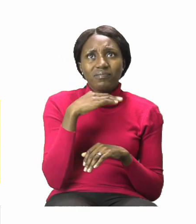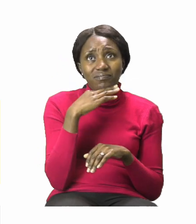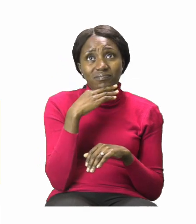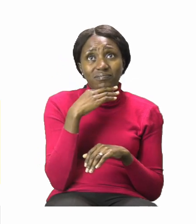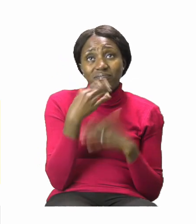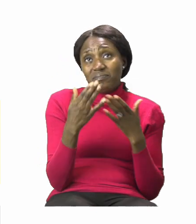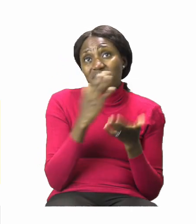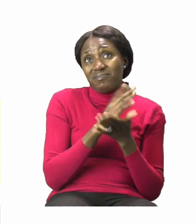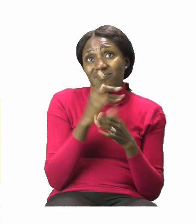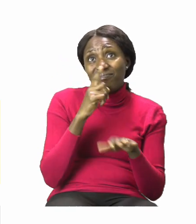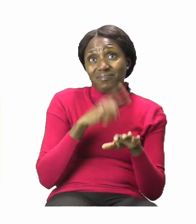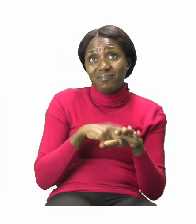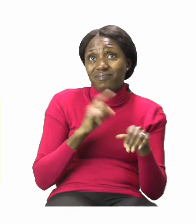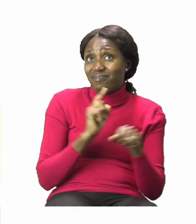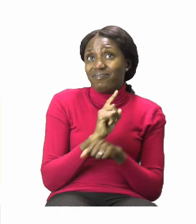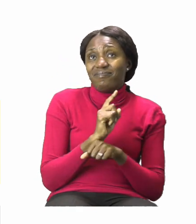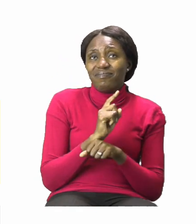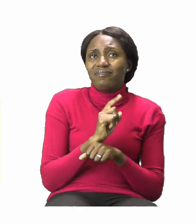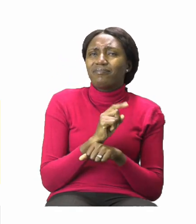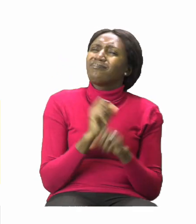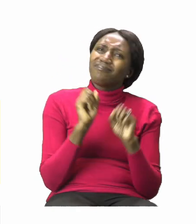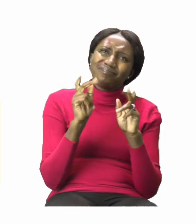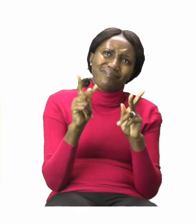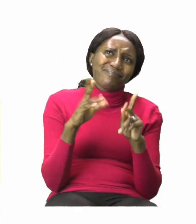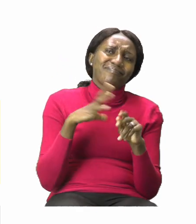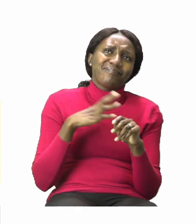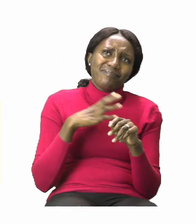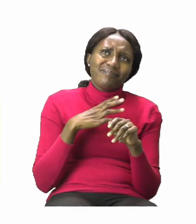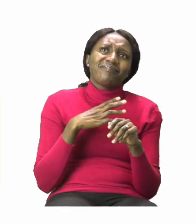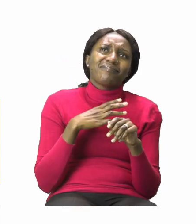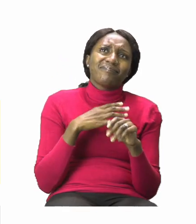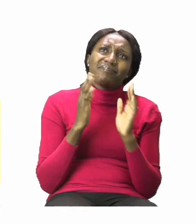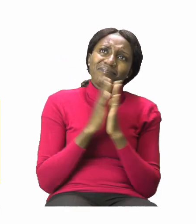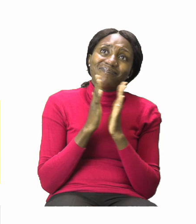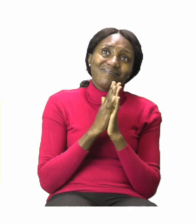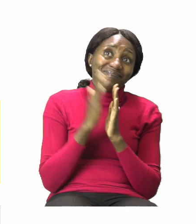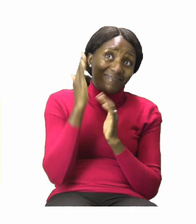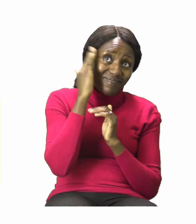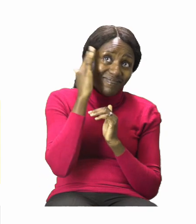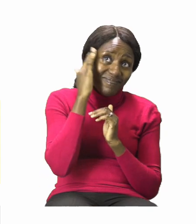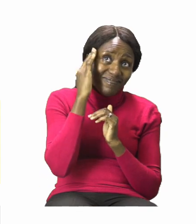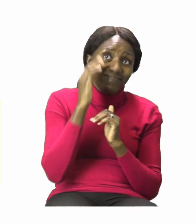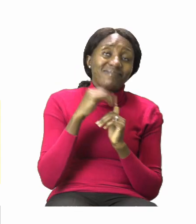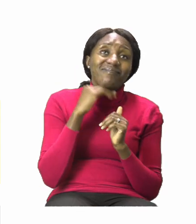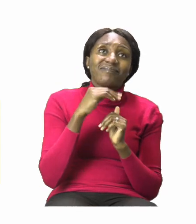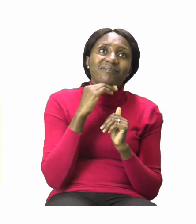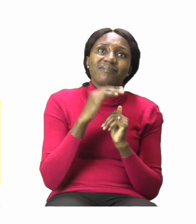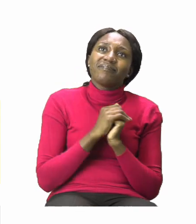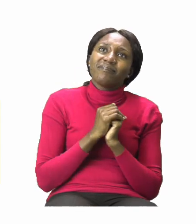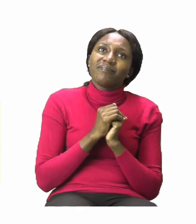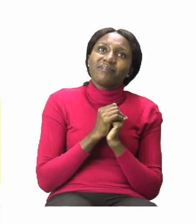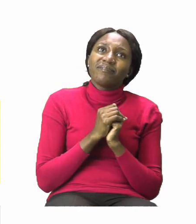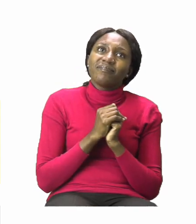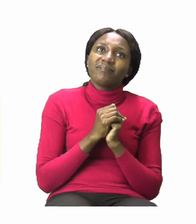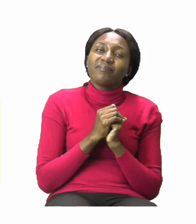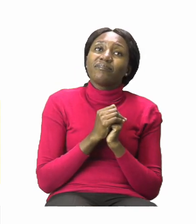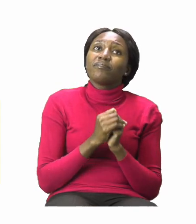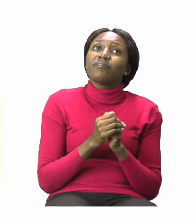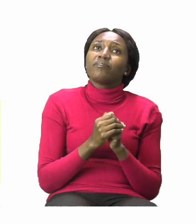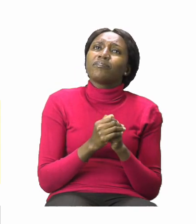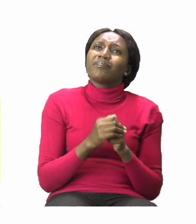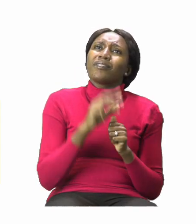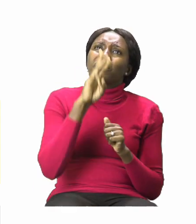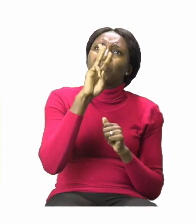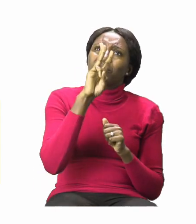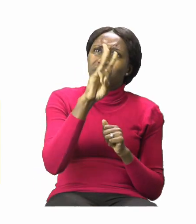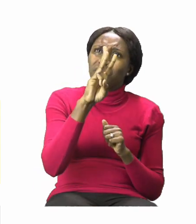your first time. That's okay. I would like everyone to listen. There once were